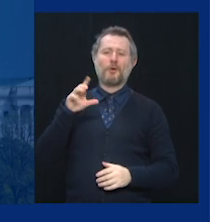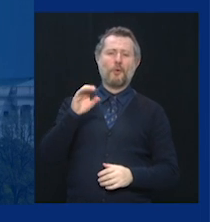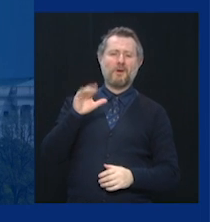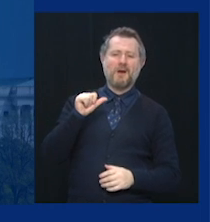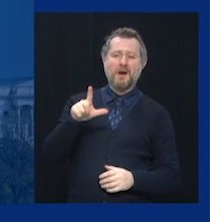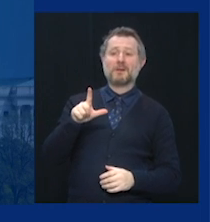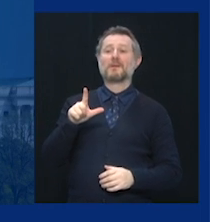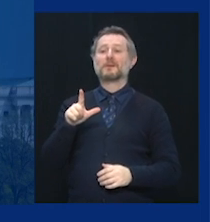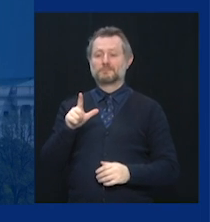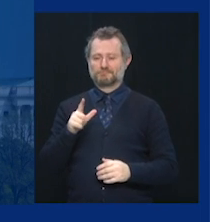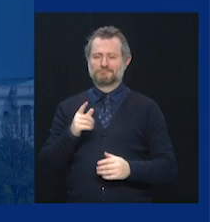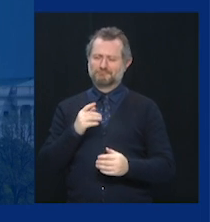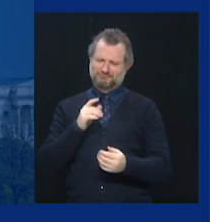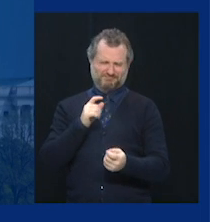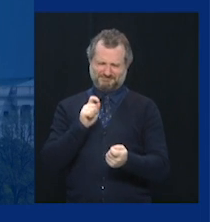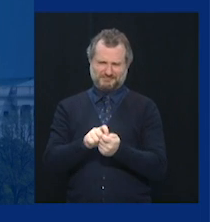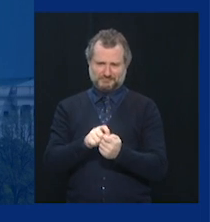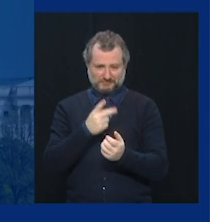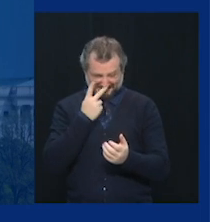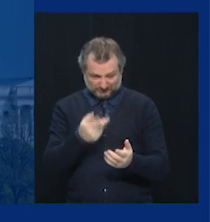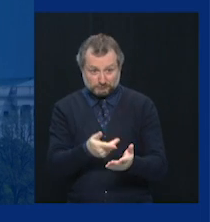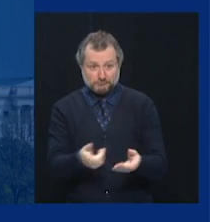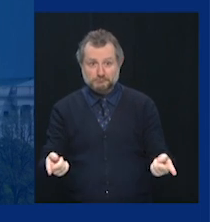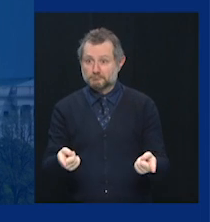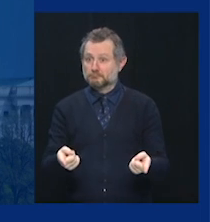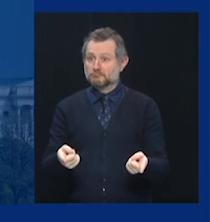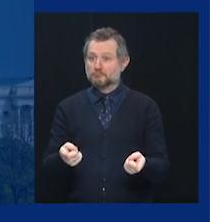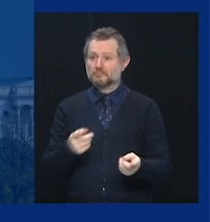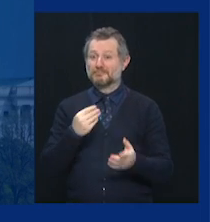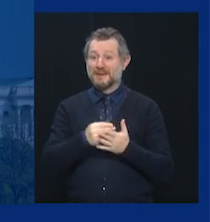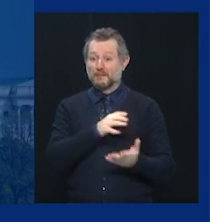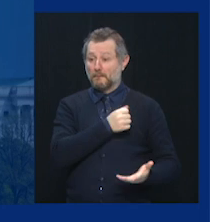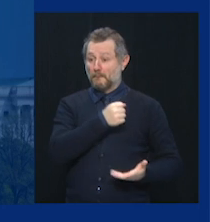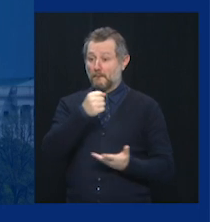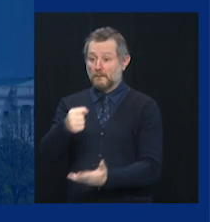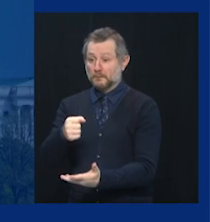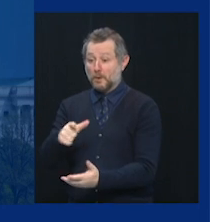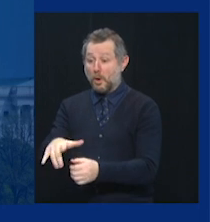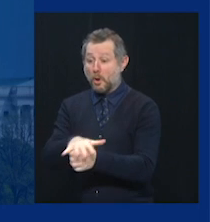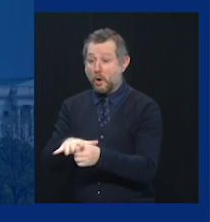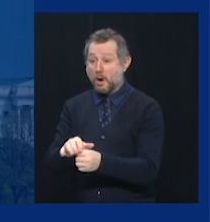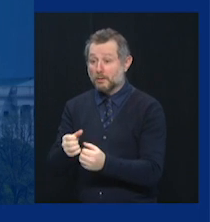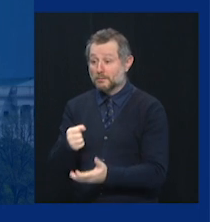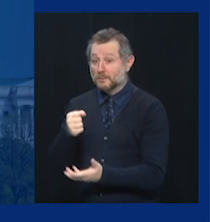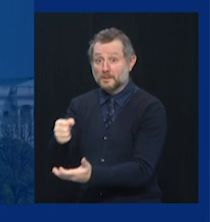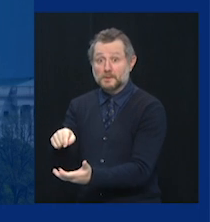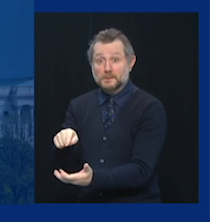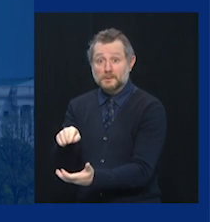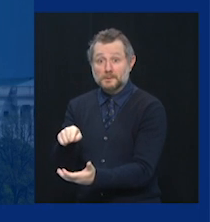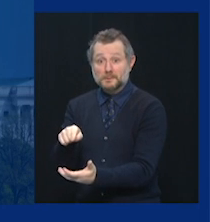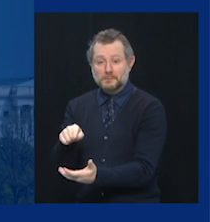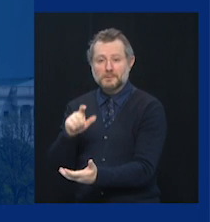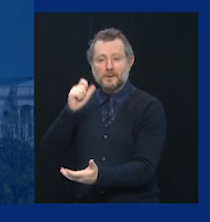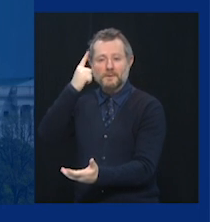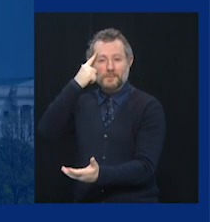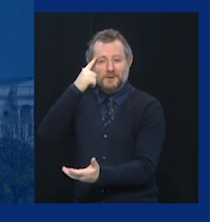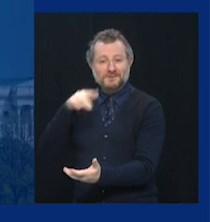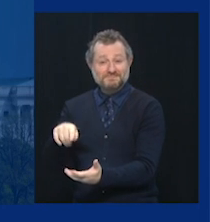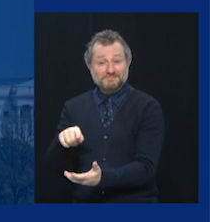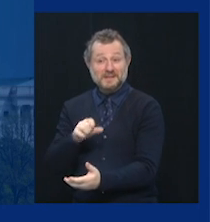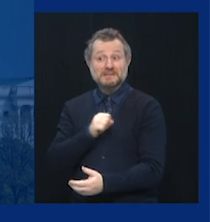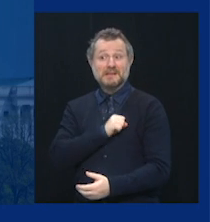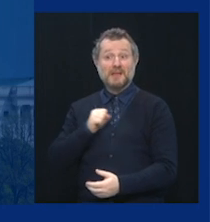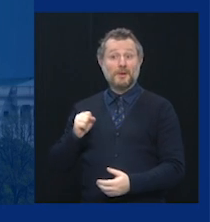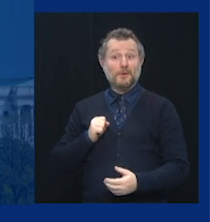state governments, aid to the local governments. The Senate refused to put it in